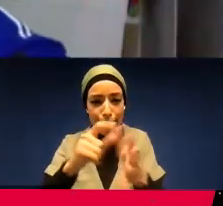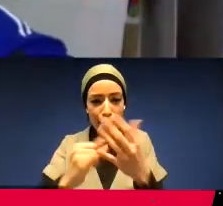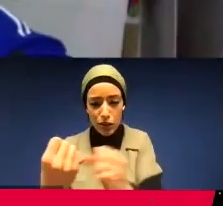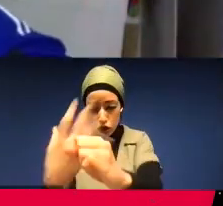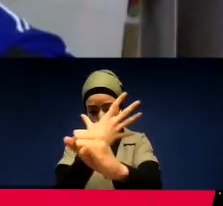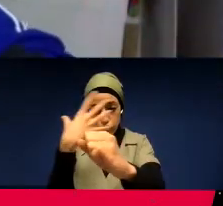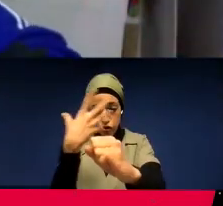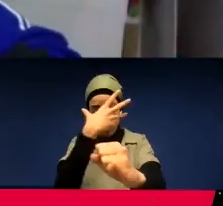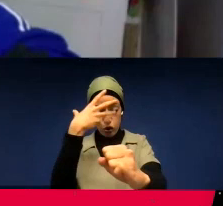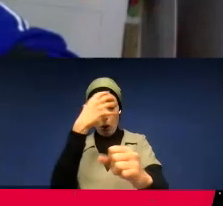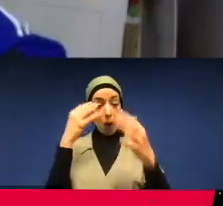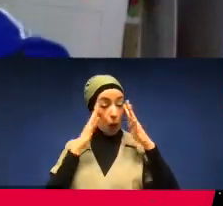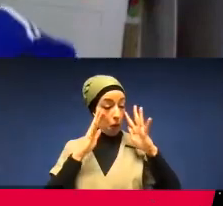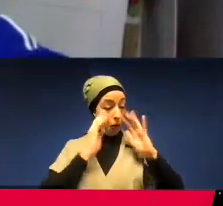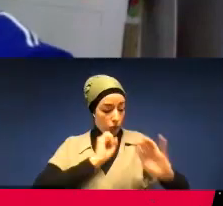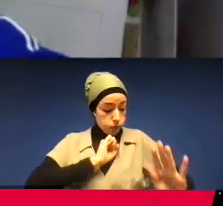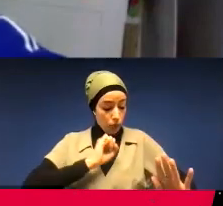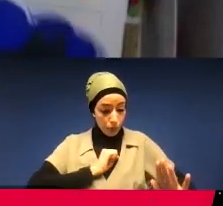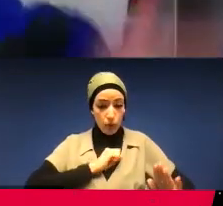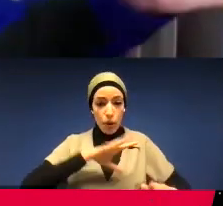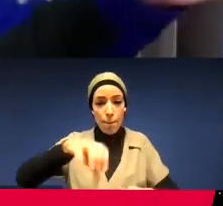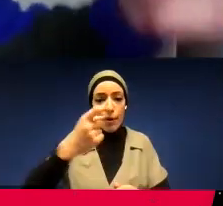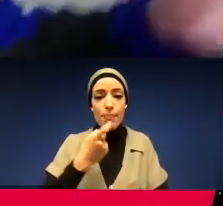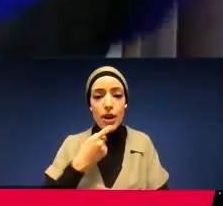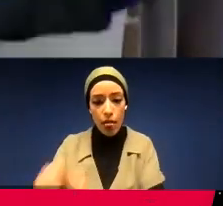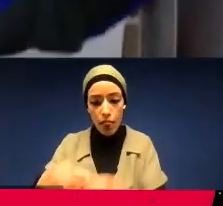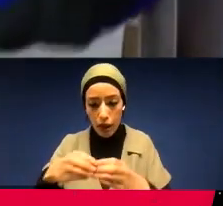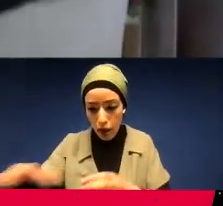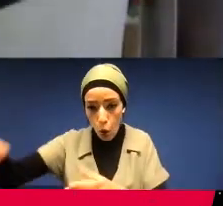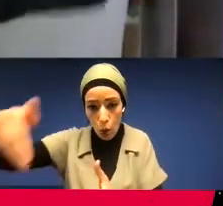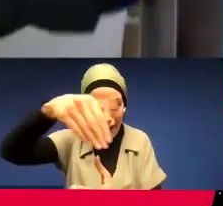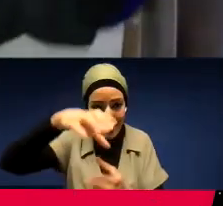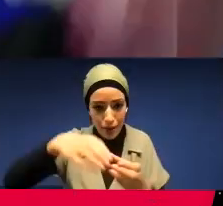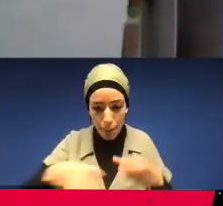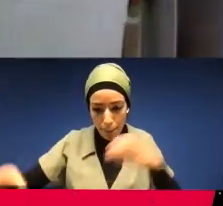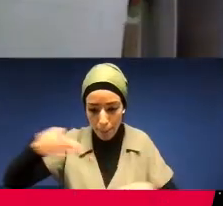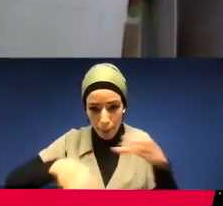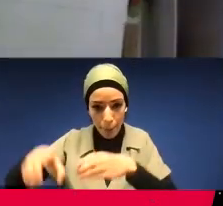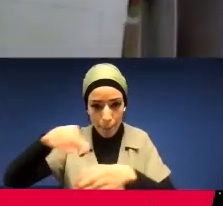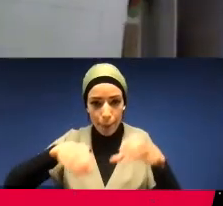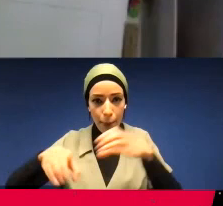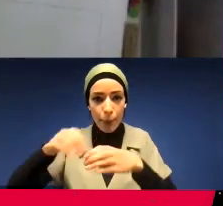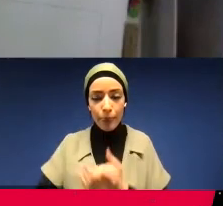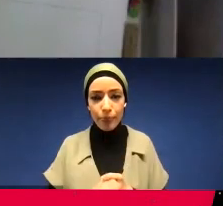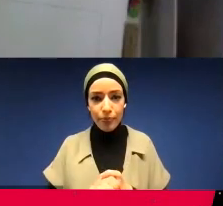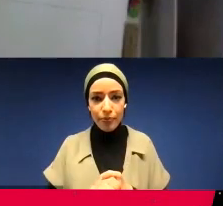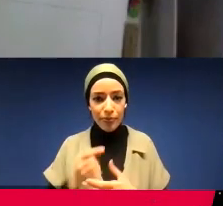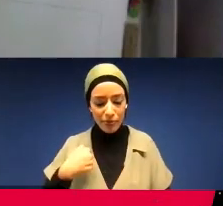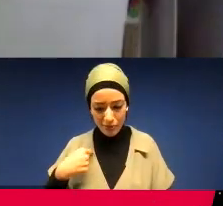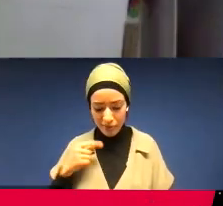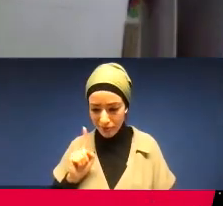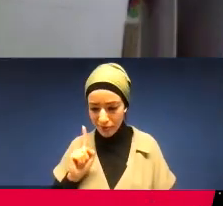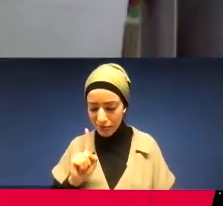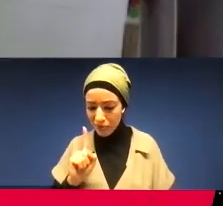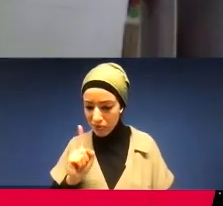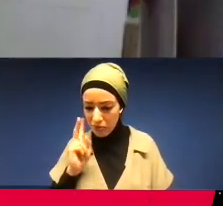use like a supermarket trolley to collect them all, and they just pull them together. And I went just to close